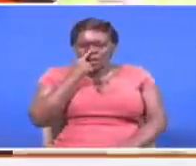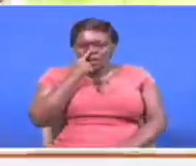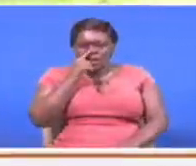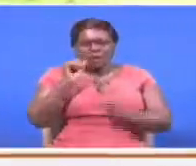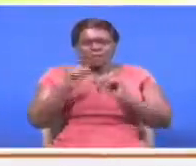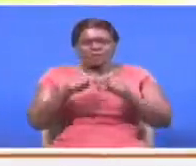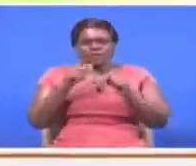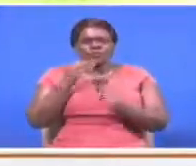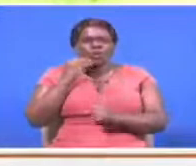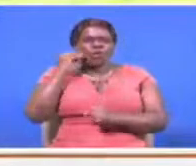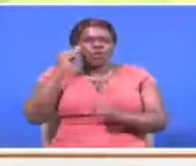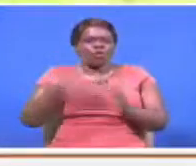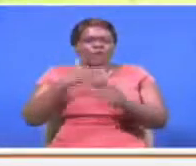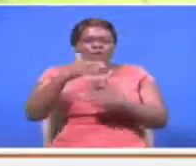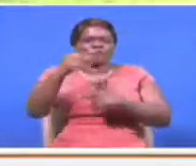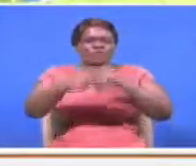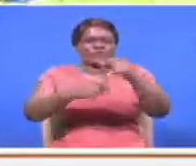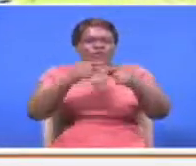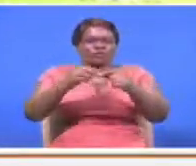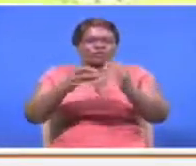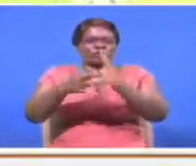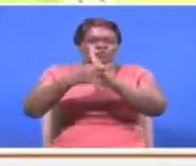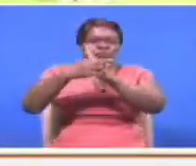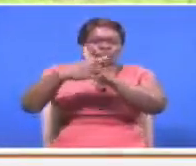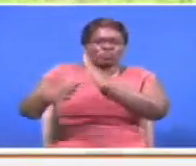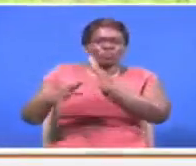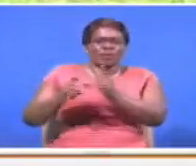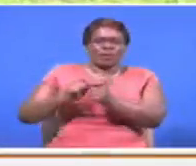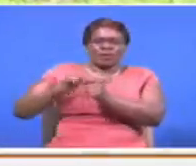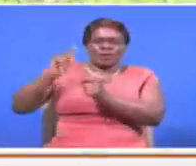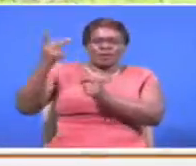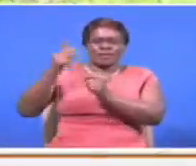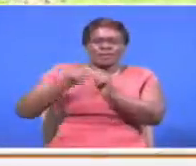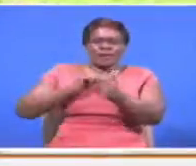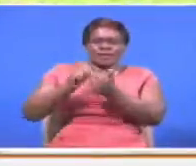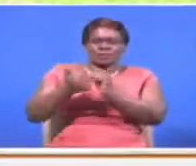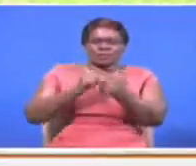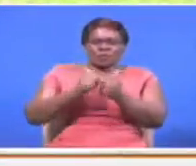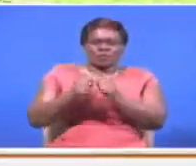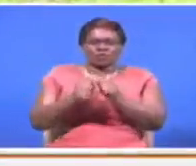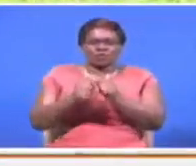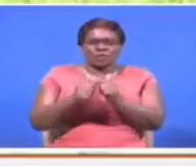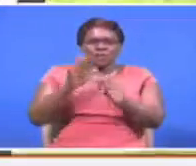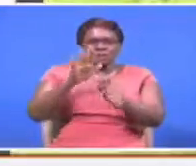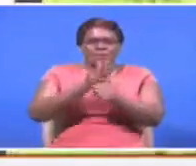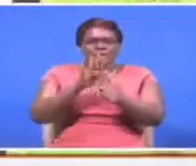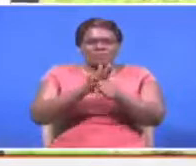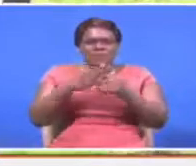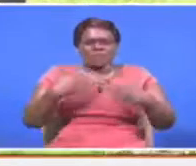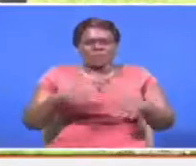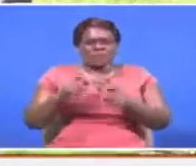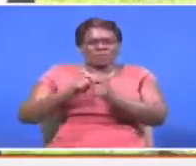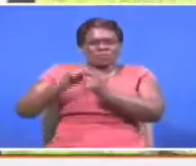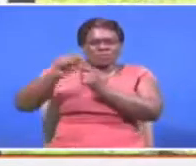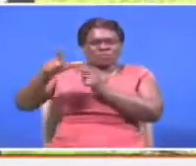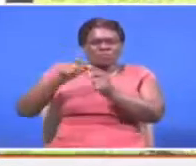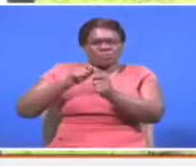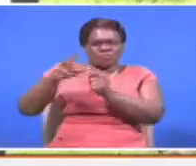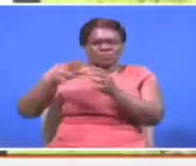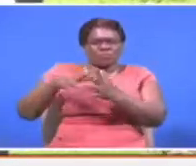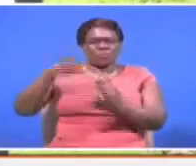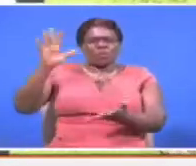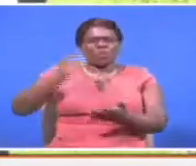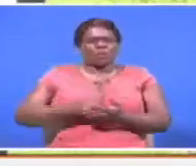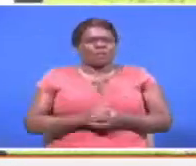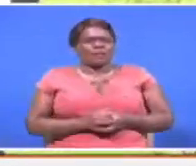be the home of the next generation of stars in Kenya sports as the popularity of archery grows.